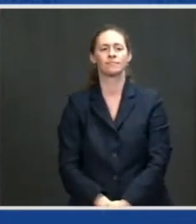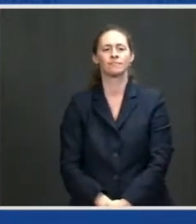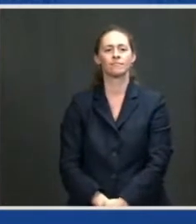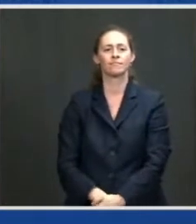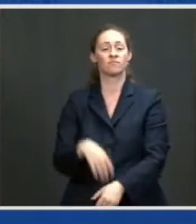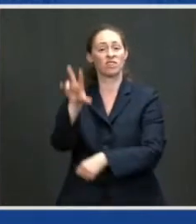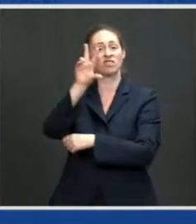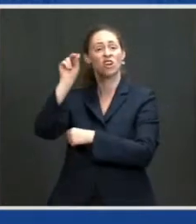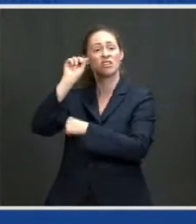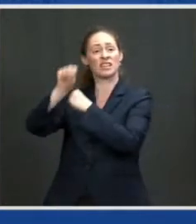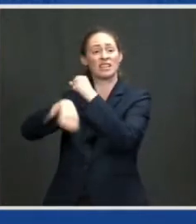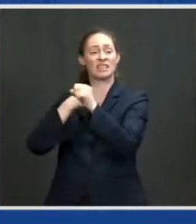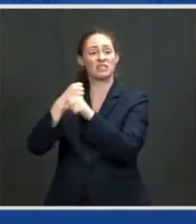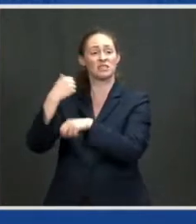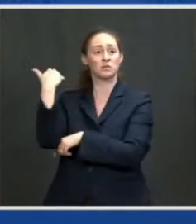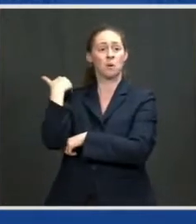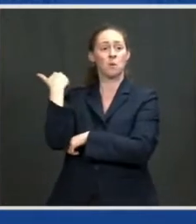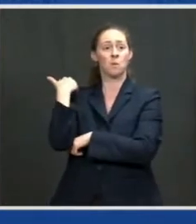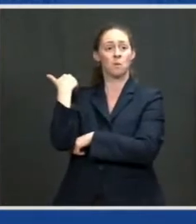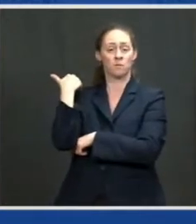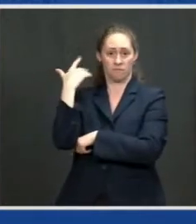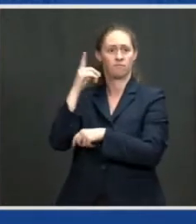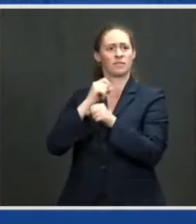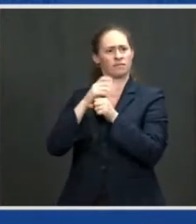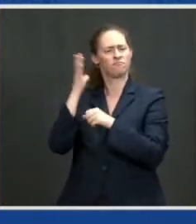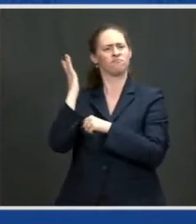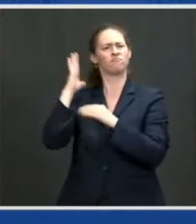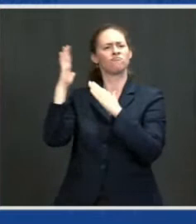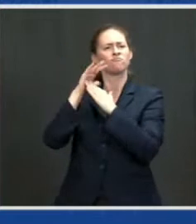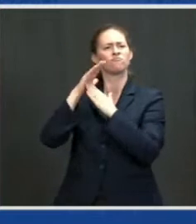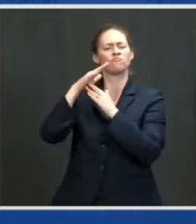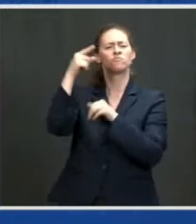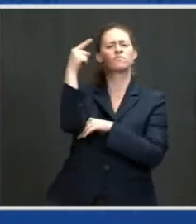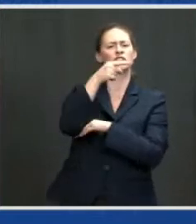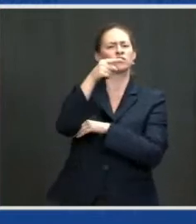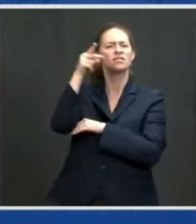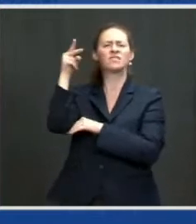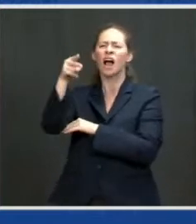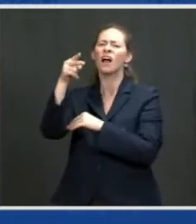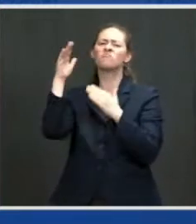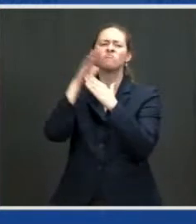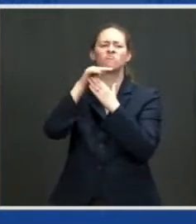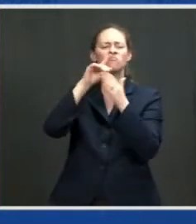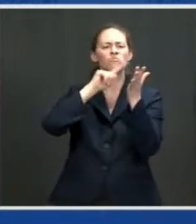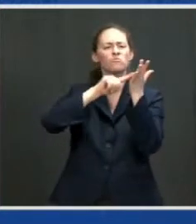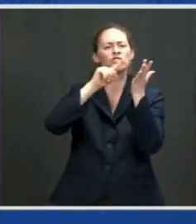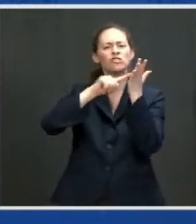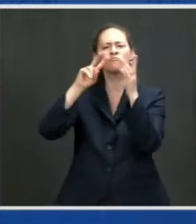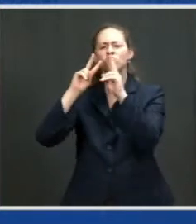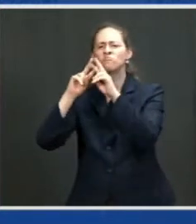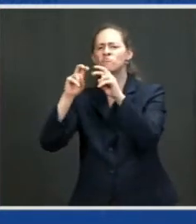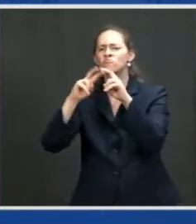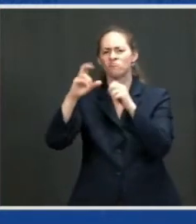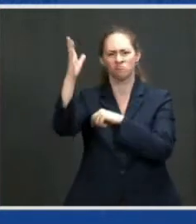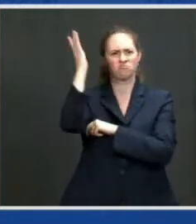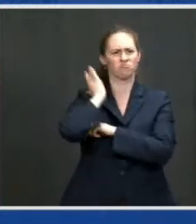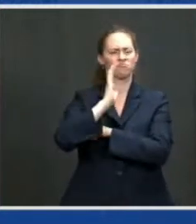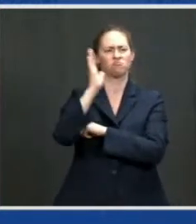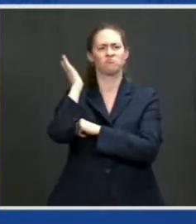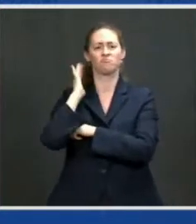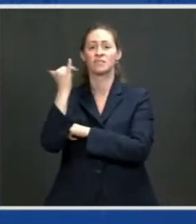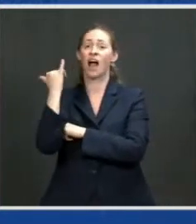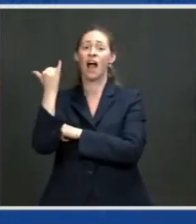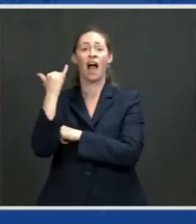and some would argue number 2 in the world for R&D spending, research and development, as a share of our economy. Know where we are now in